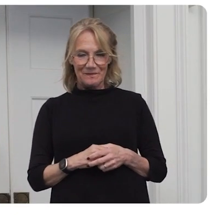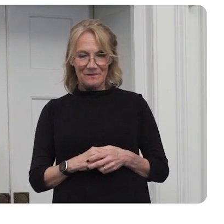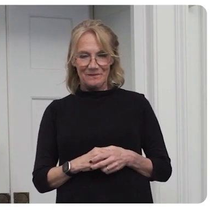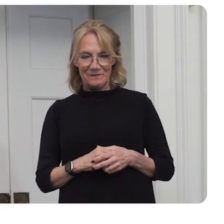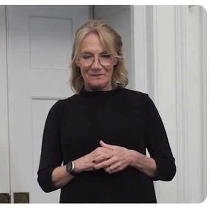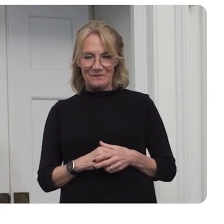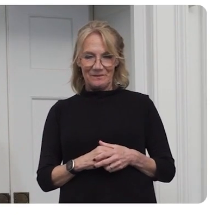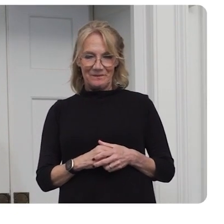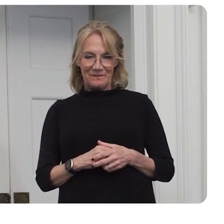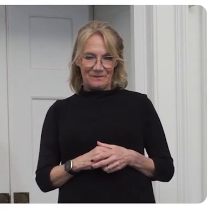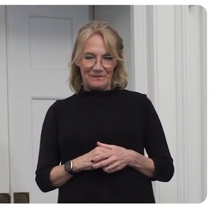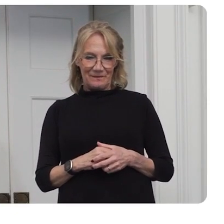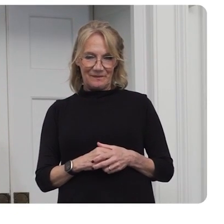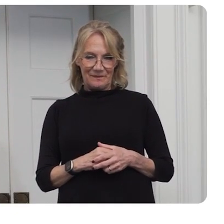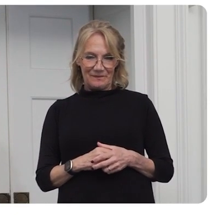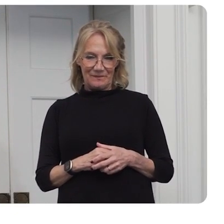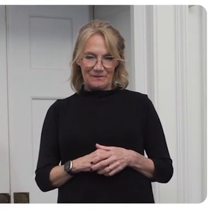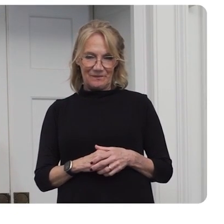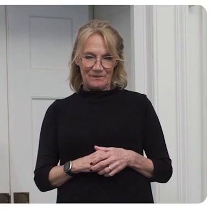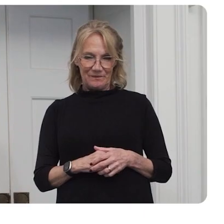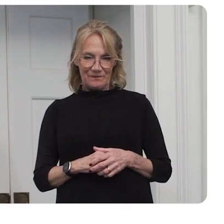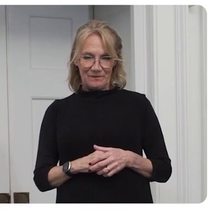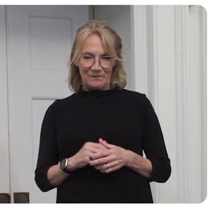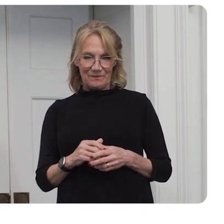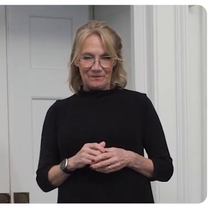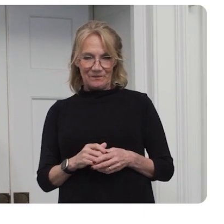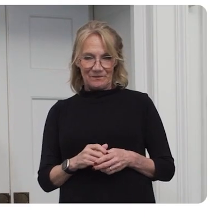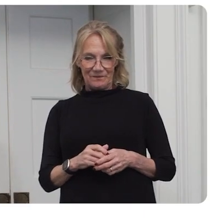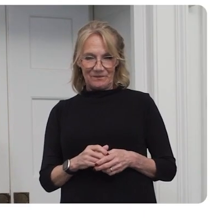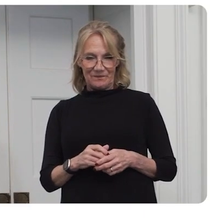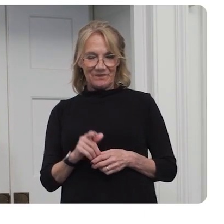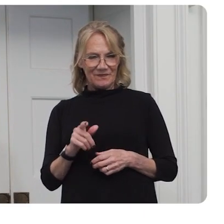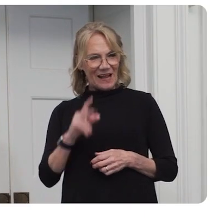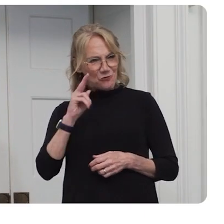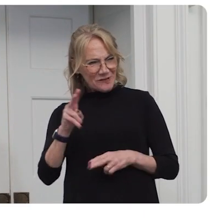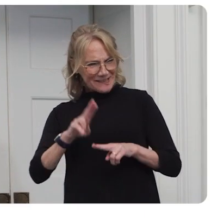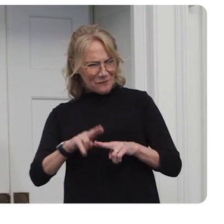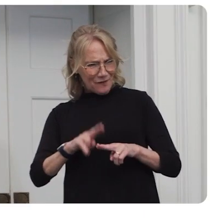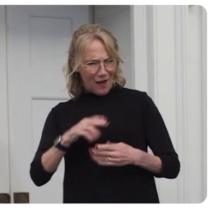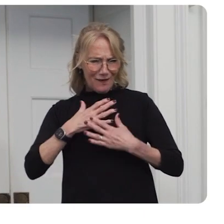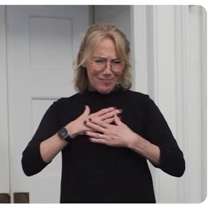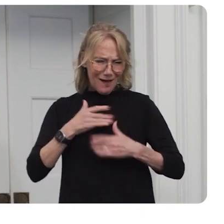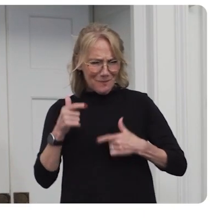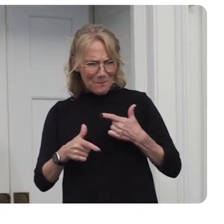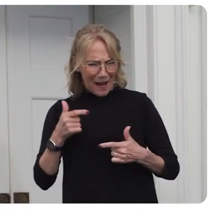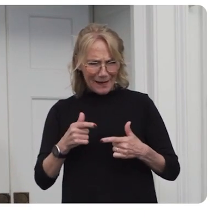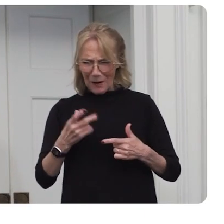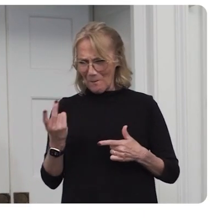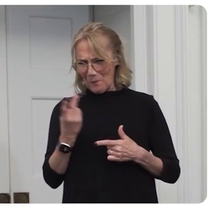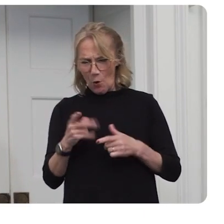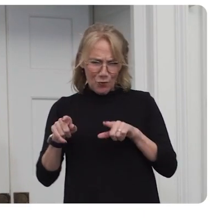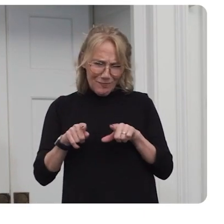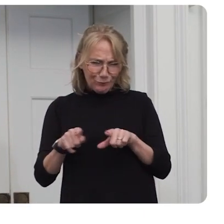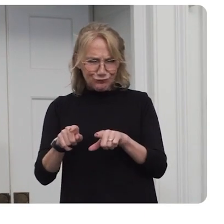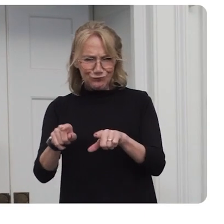I suppose it's my dad. And you can just see how happy he is, isn't he? To be riding with you. Yeah. So I